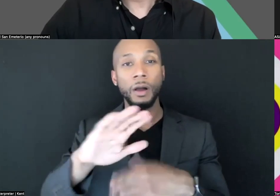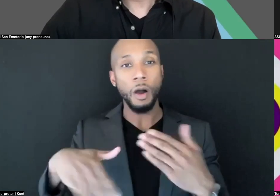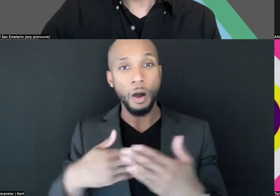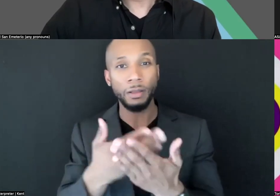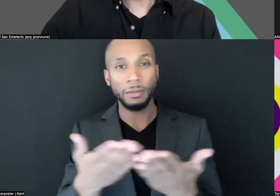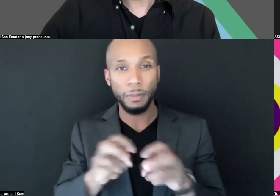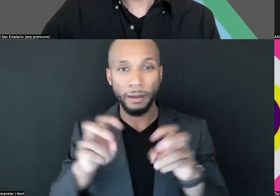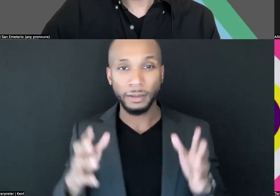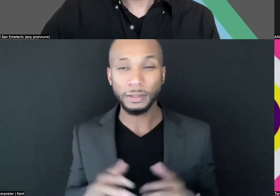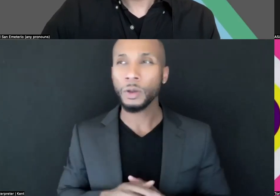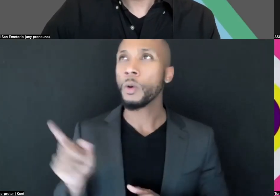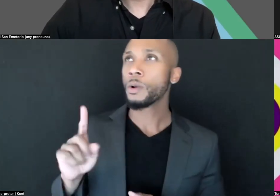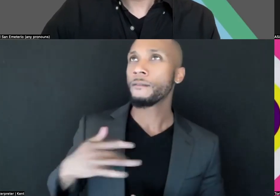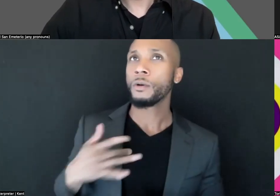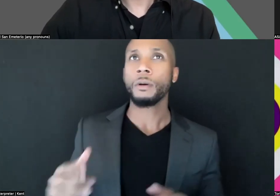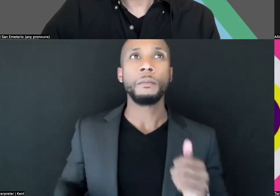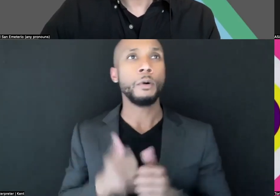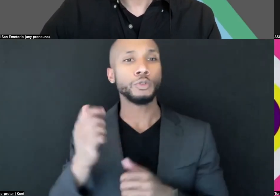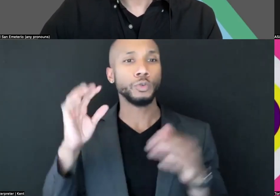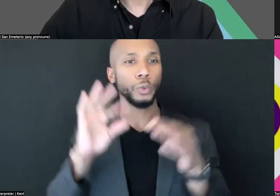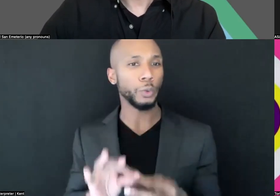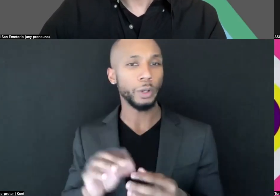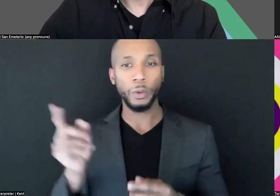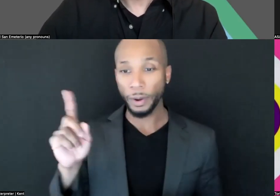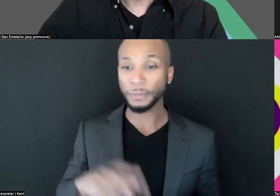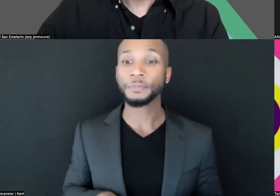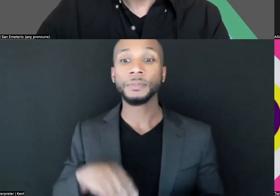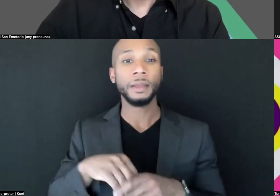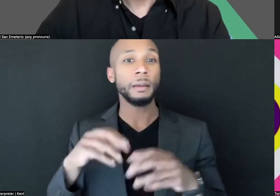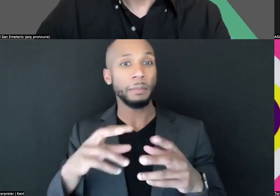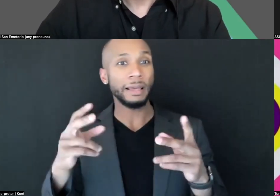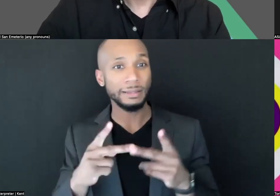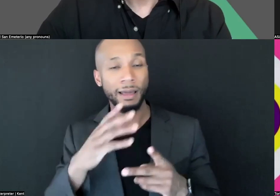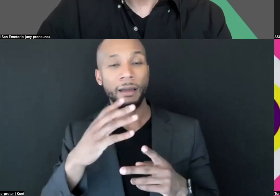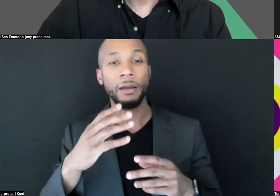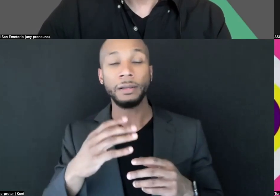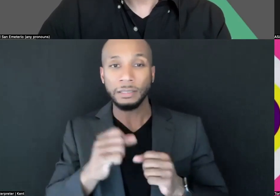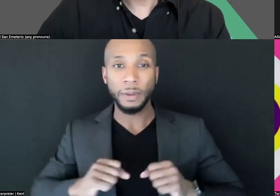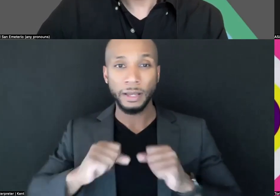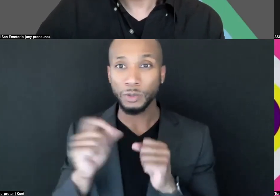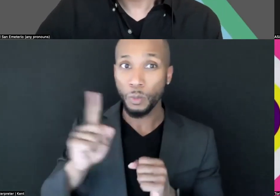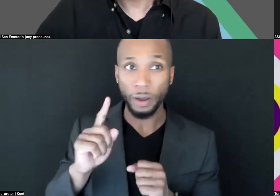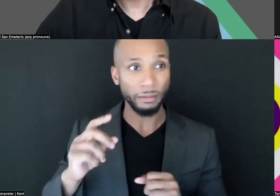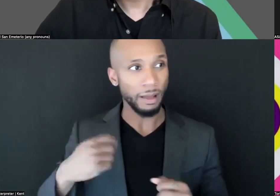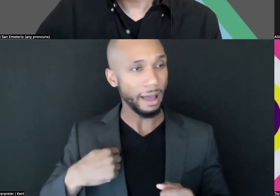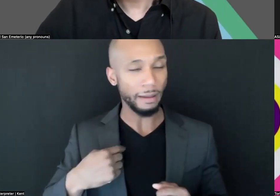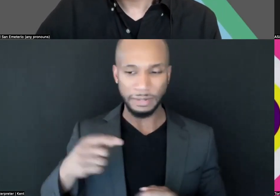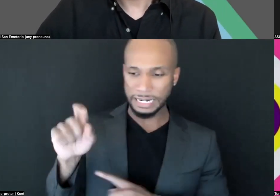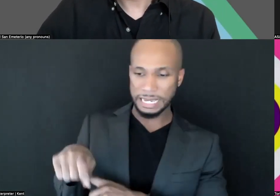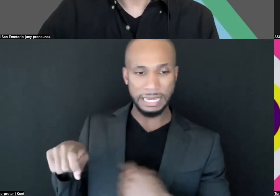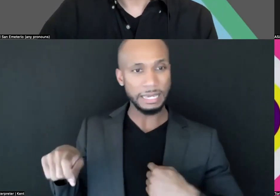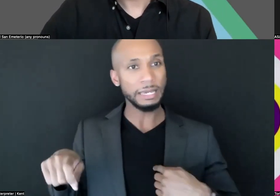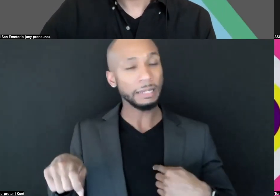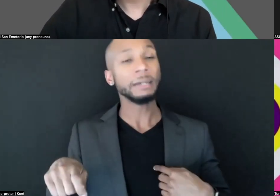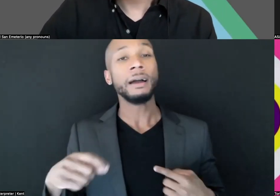So, where do I feel most rooted? I feel most rooted in places and spaces where I am needed. I think that's the best